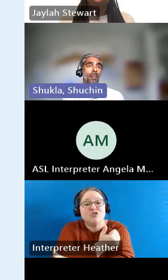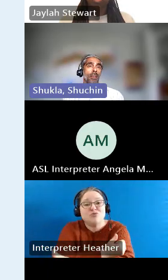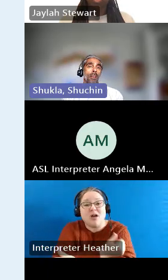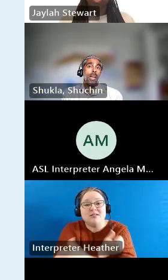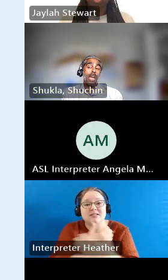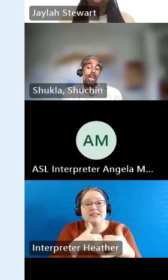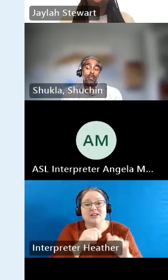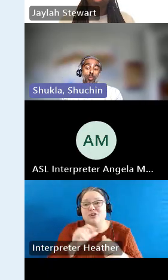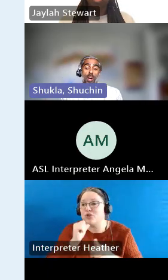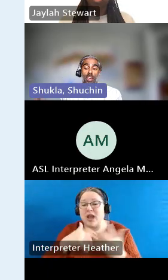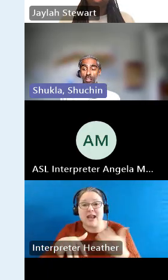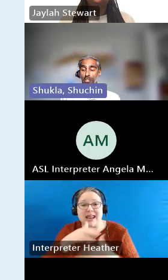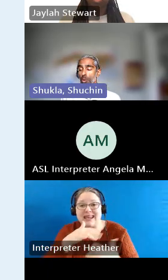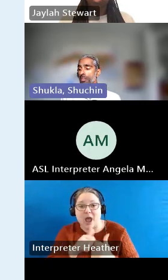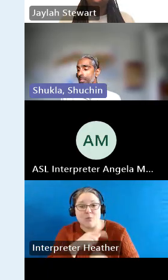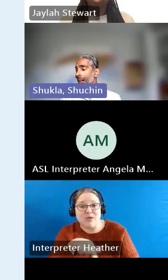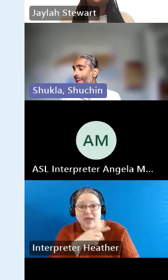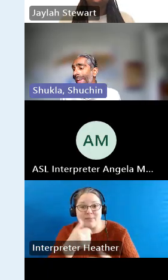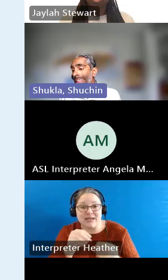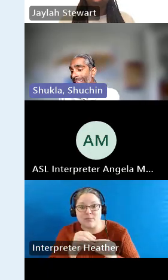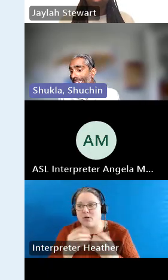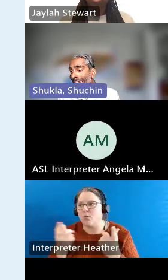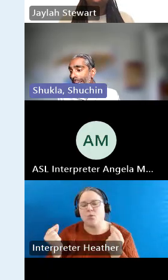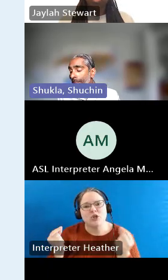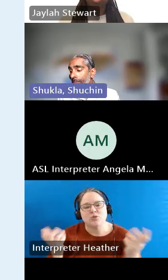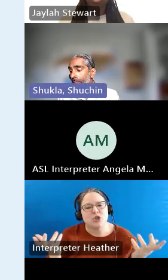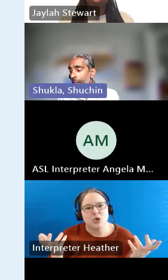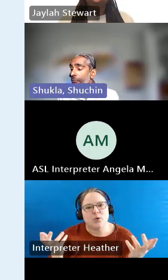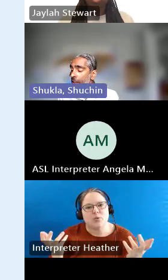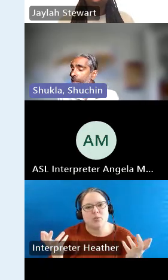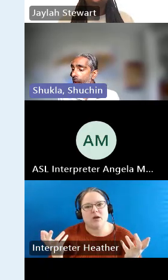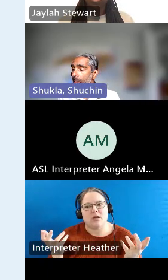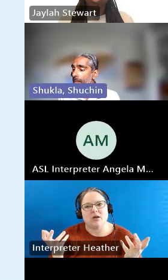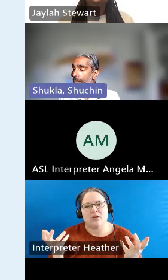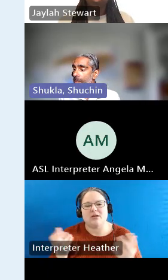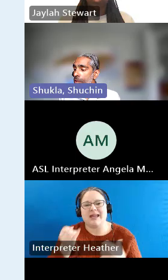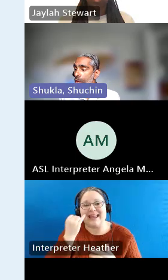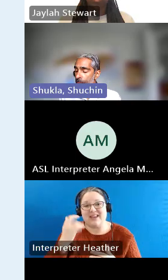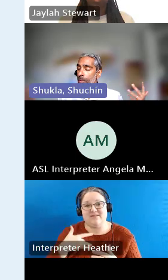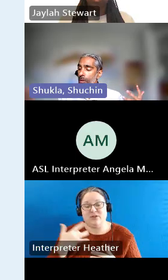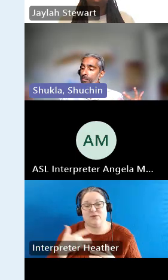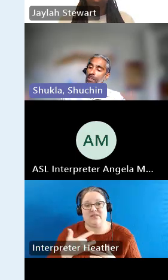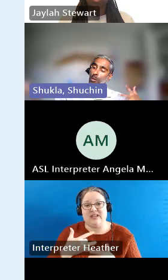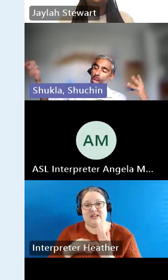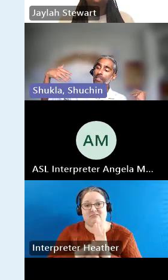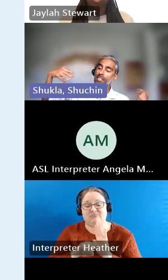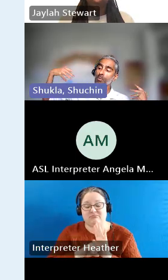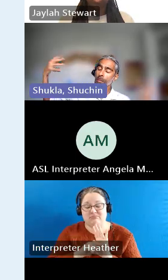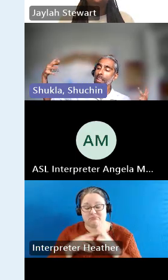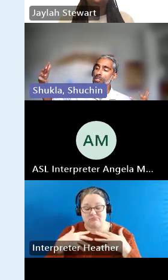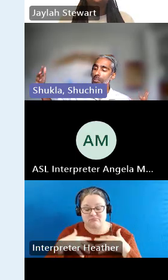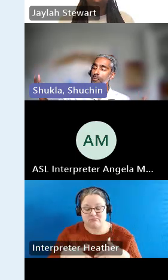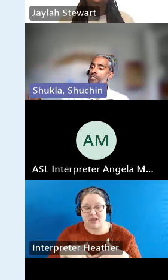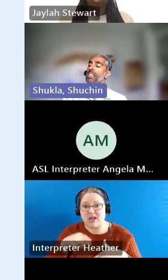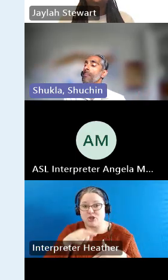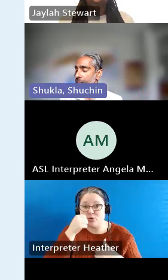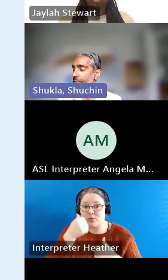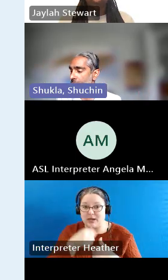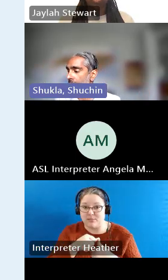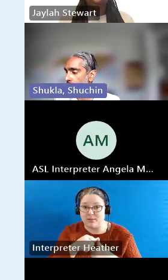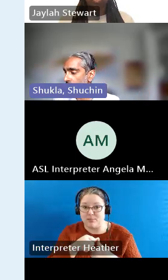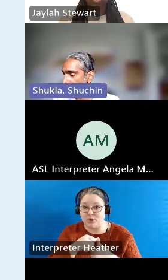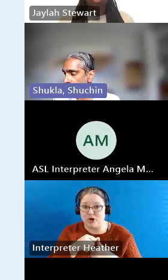them. And what are you going to do with yourself? And if you're feeling bad, you remember the cravings remind you